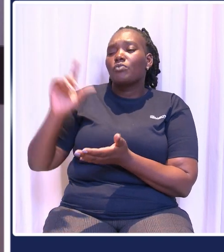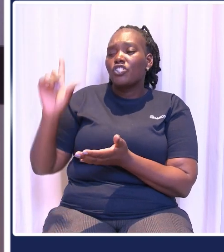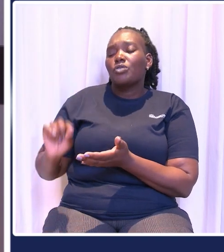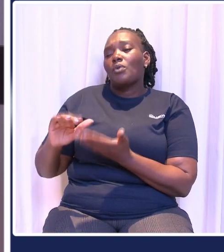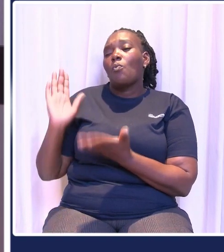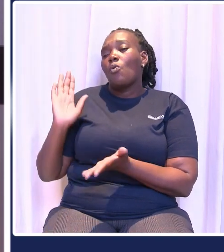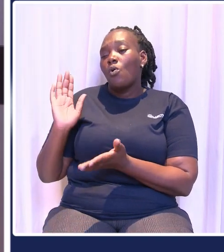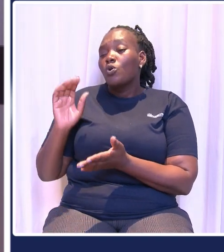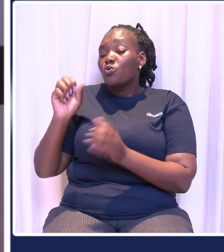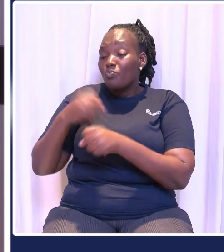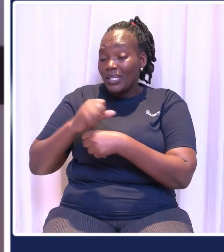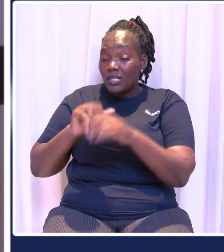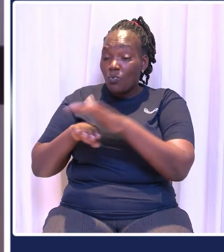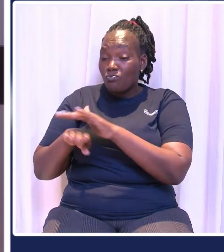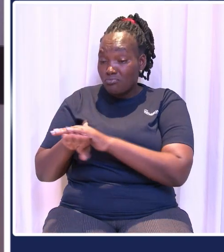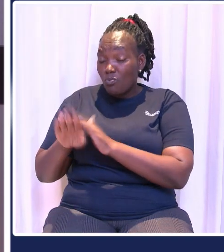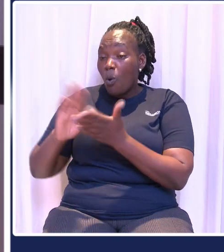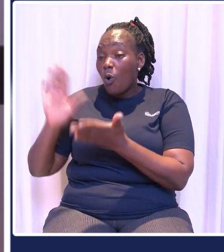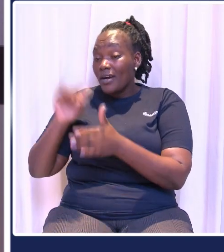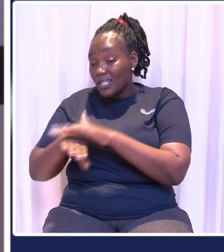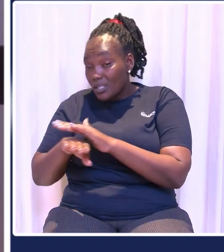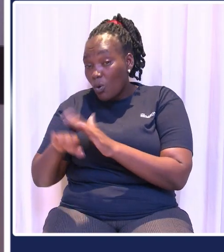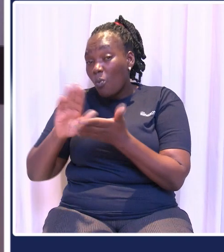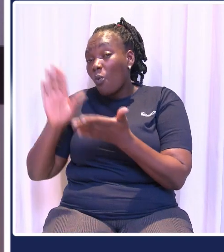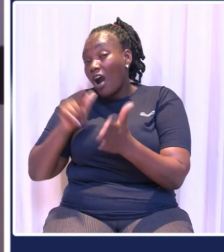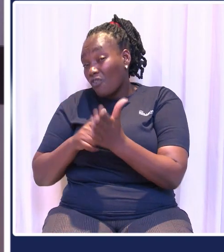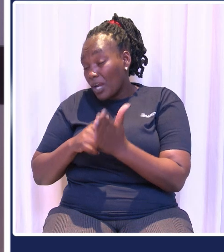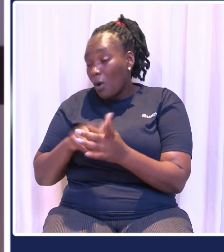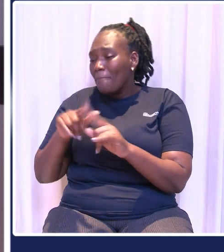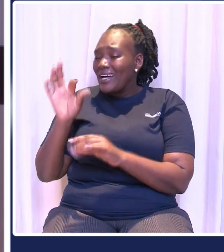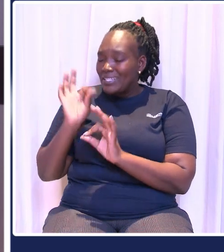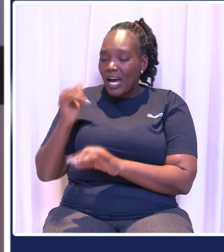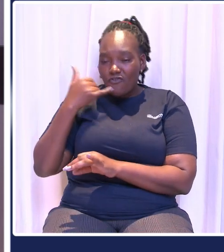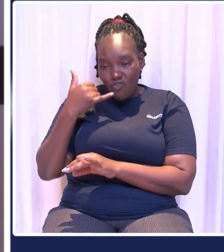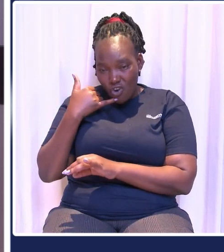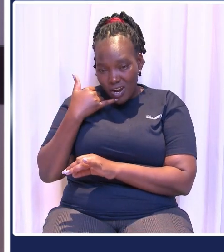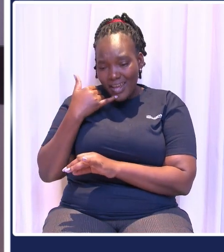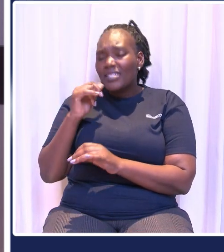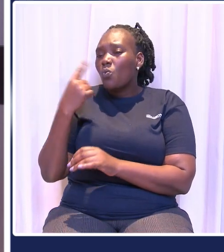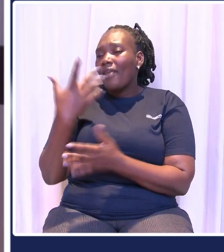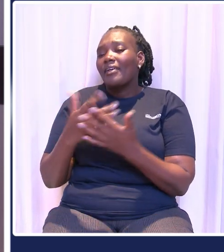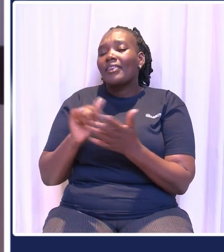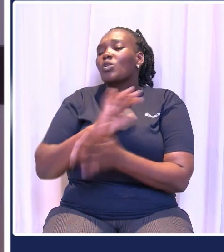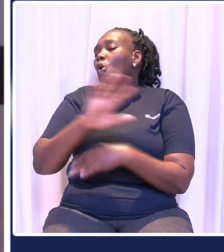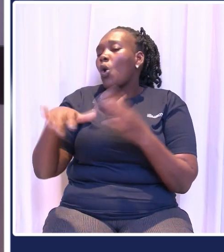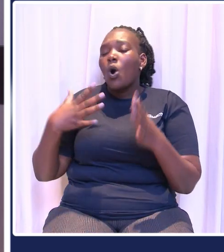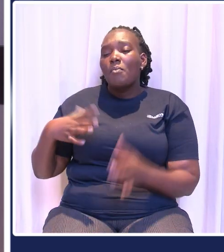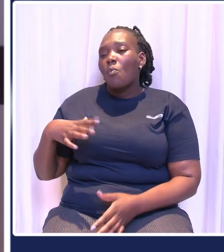to make it more accessible, more affordable. But smartphones is the one thing that everybody has in common